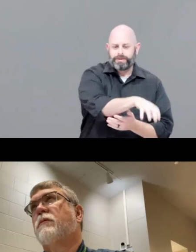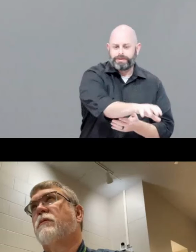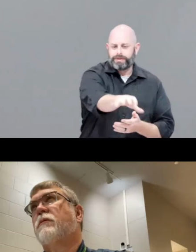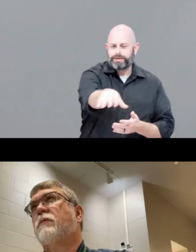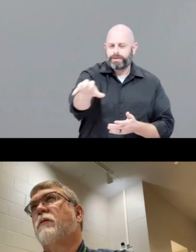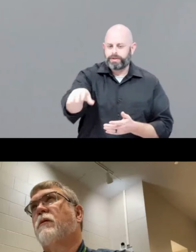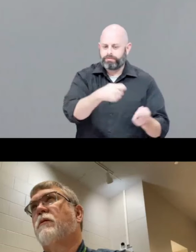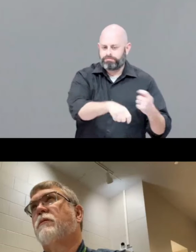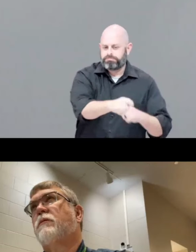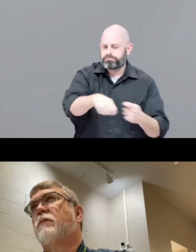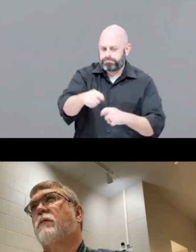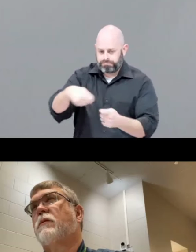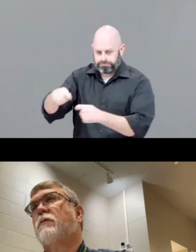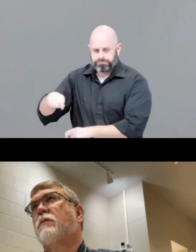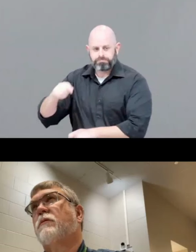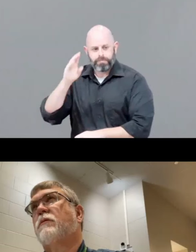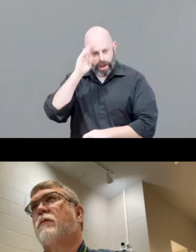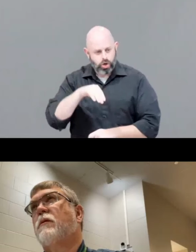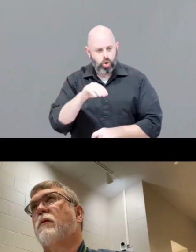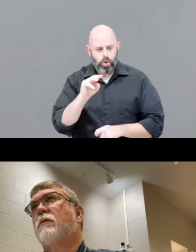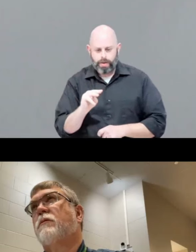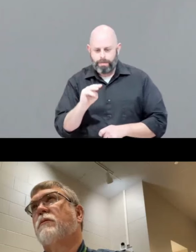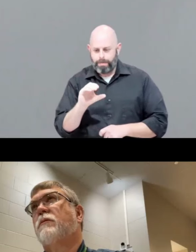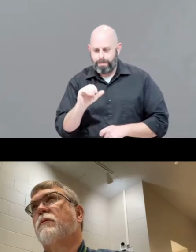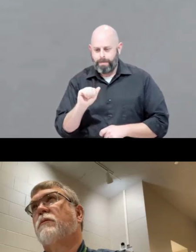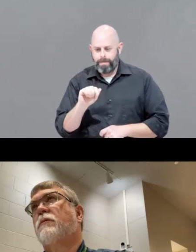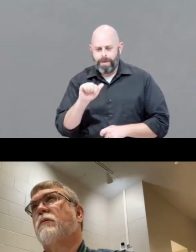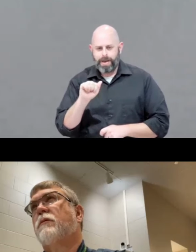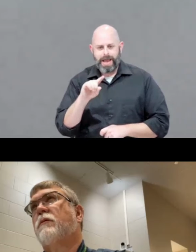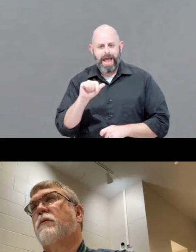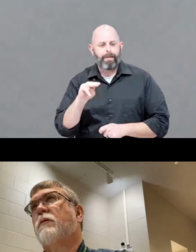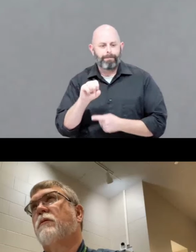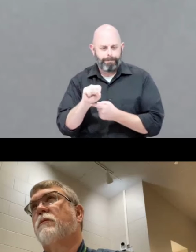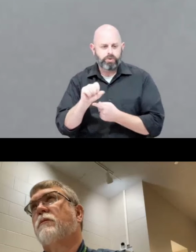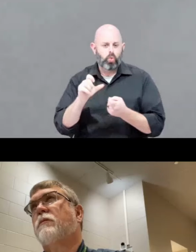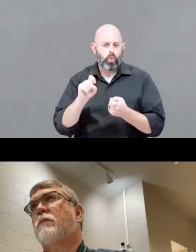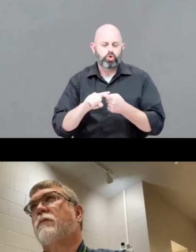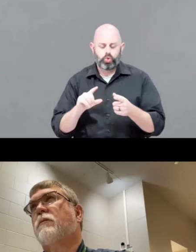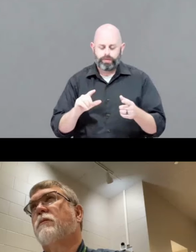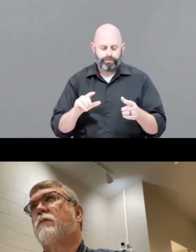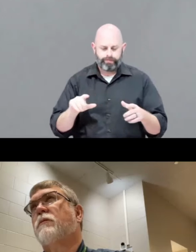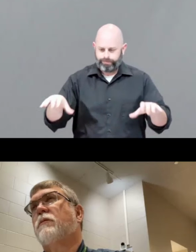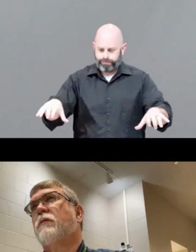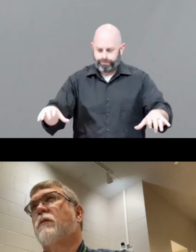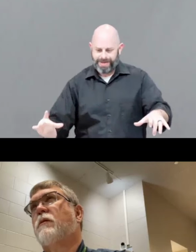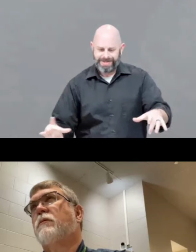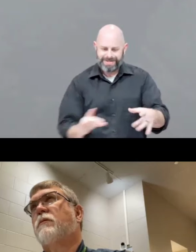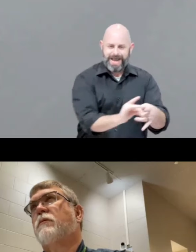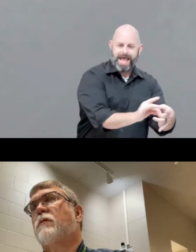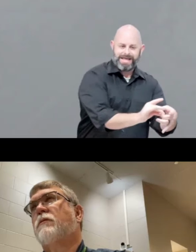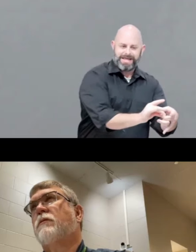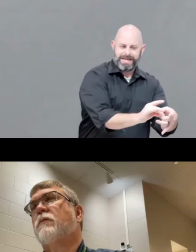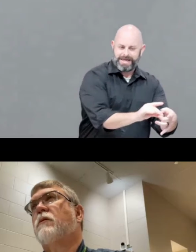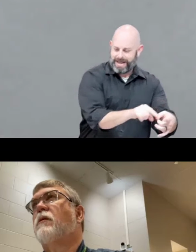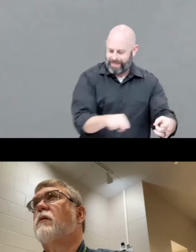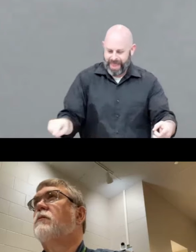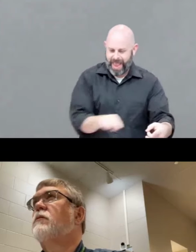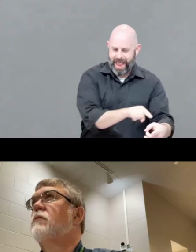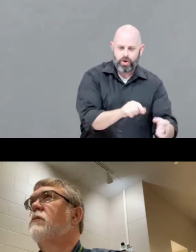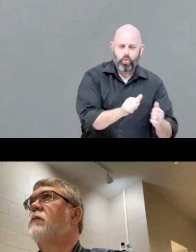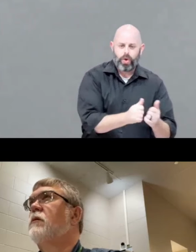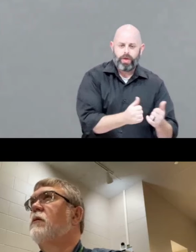And I know McAdams, we're looking to kind of tie in that with